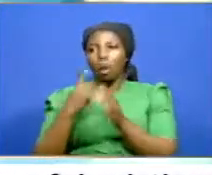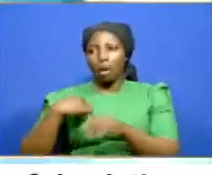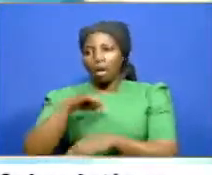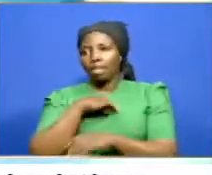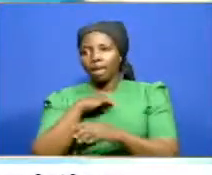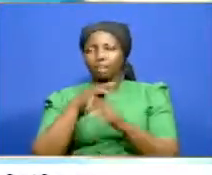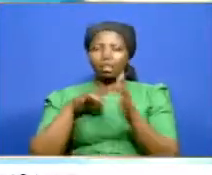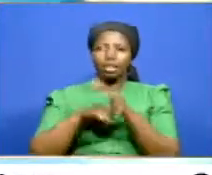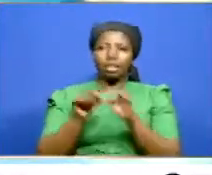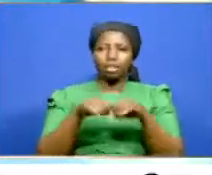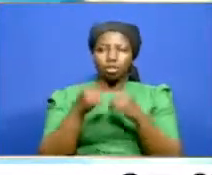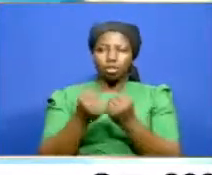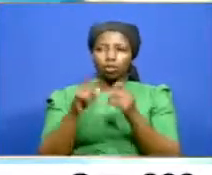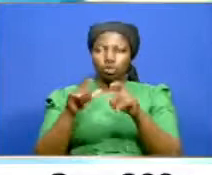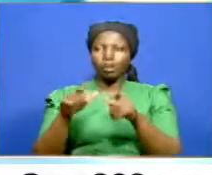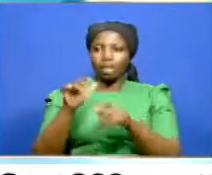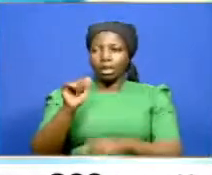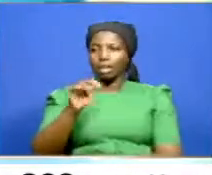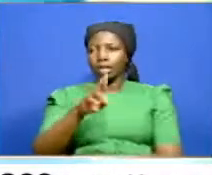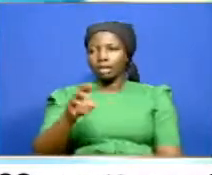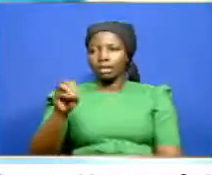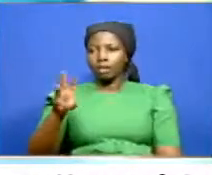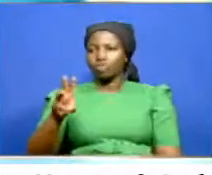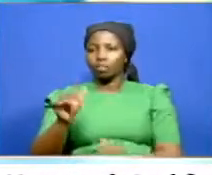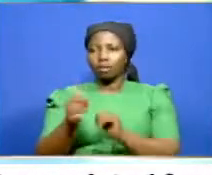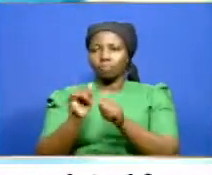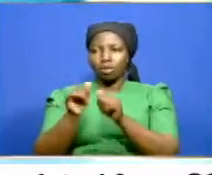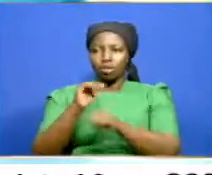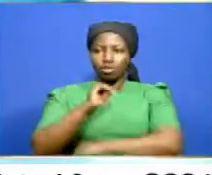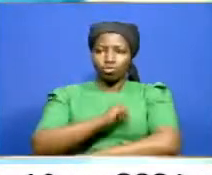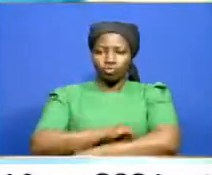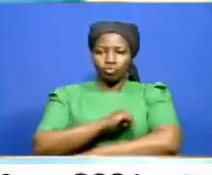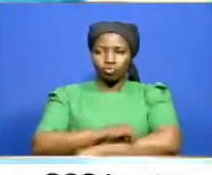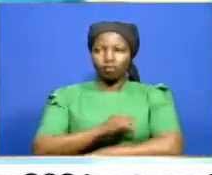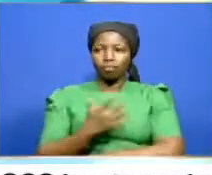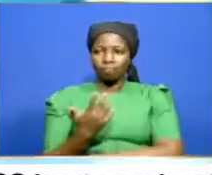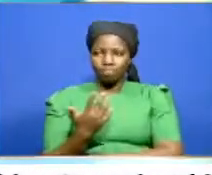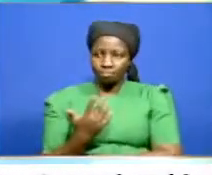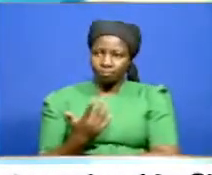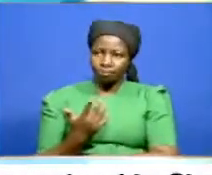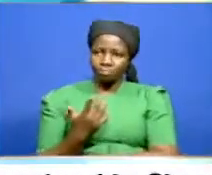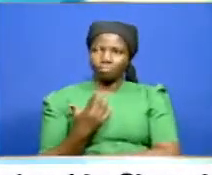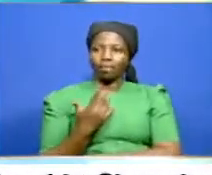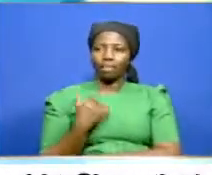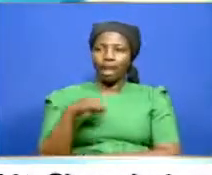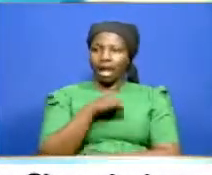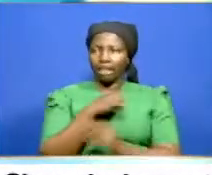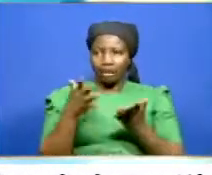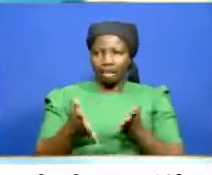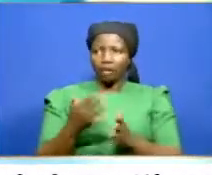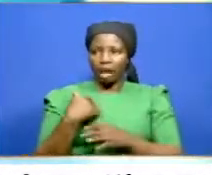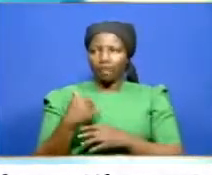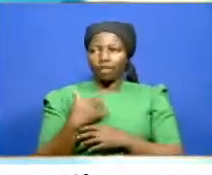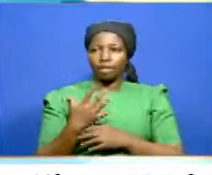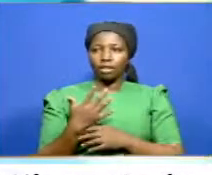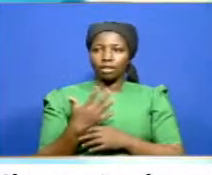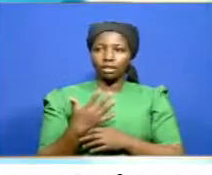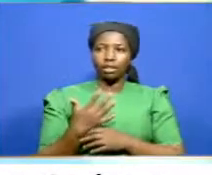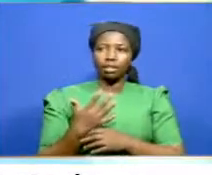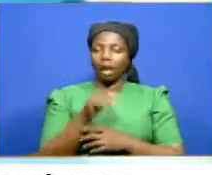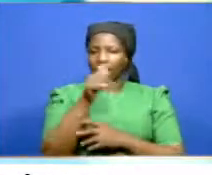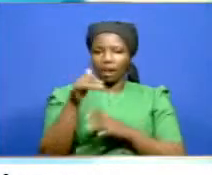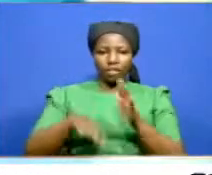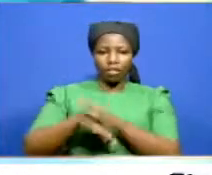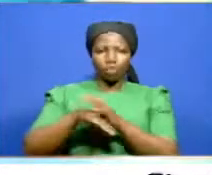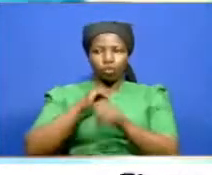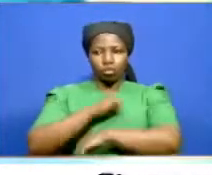Soccer Academy. But on the flip side, if you want to join Emerging SAS Football Academy, we are currently having a recruitment process. You can just check